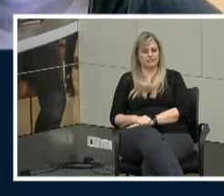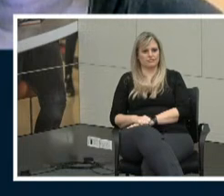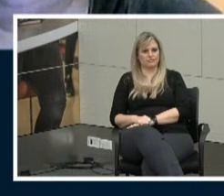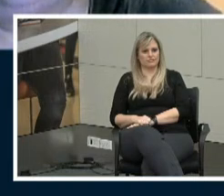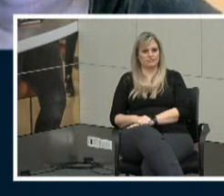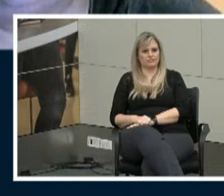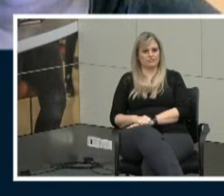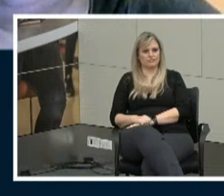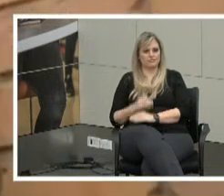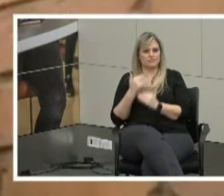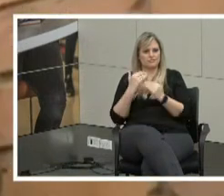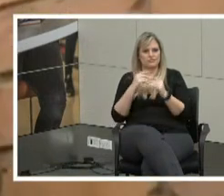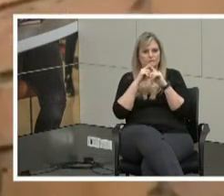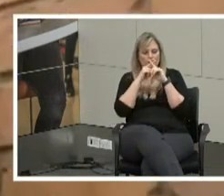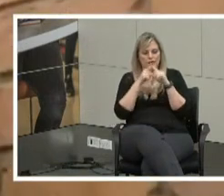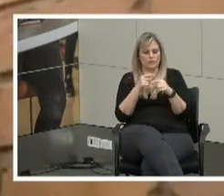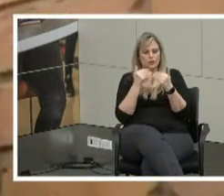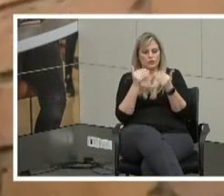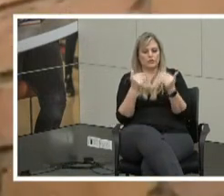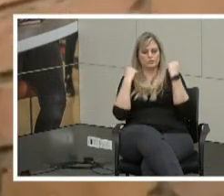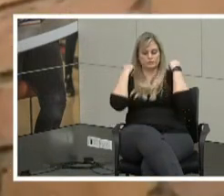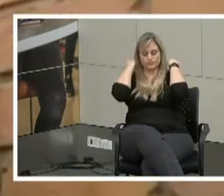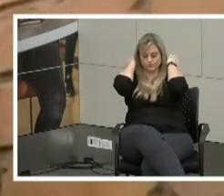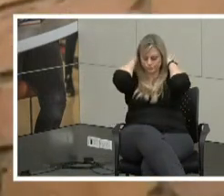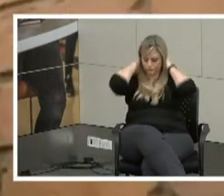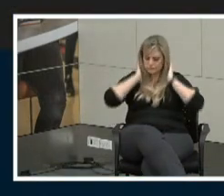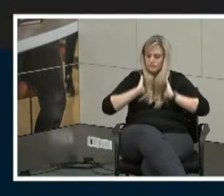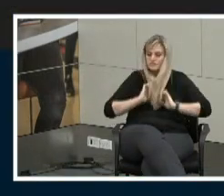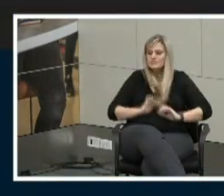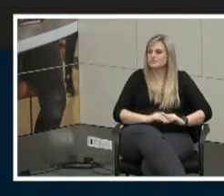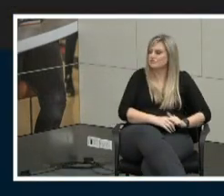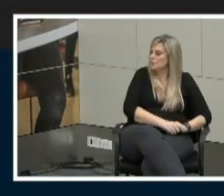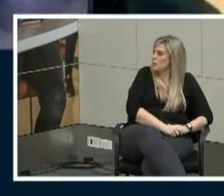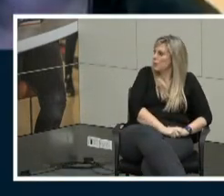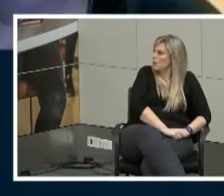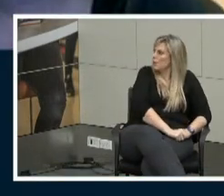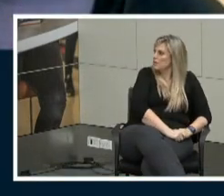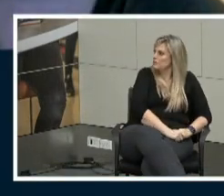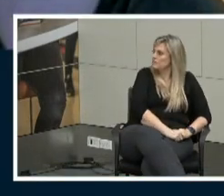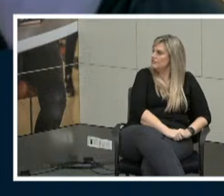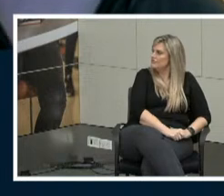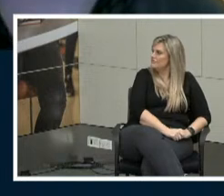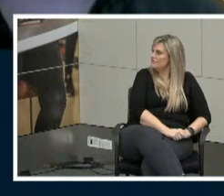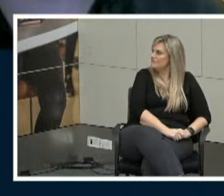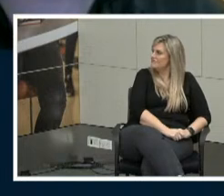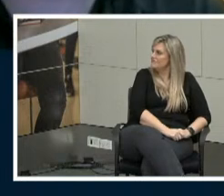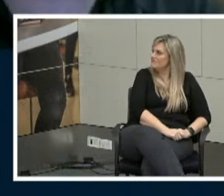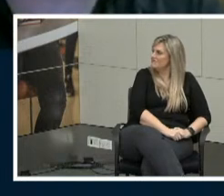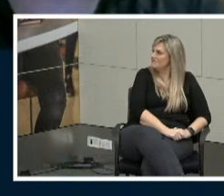ma'am please unmute and you can go ahead oh she was there oh there